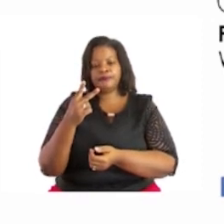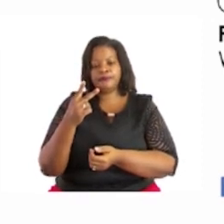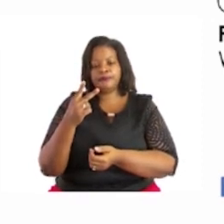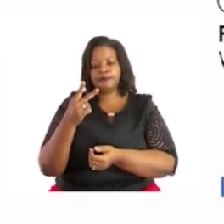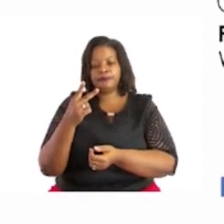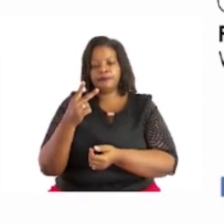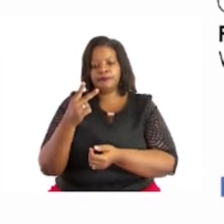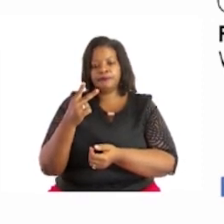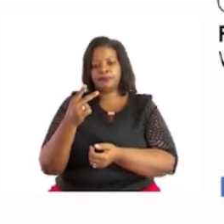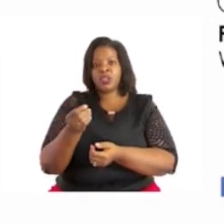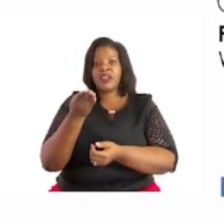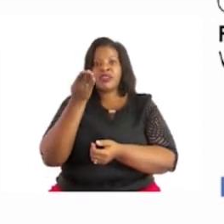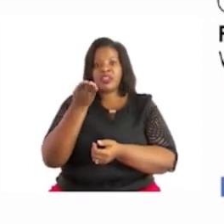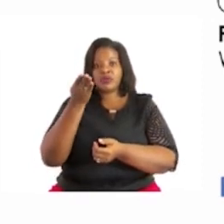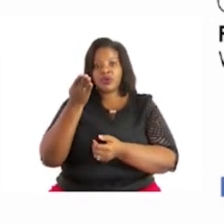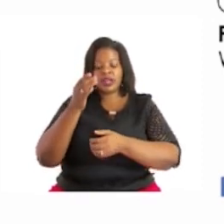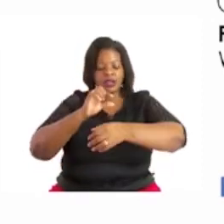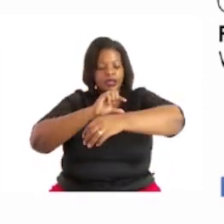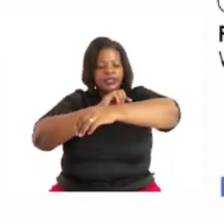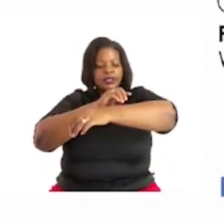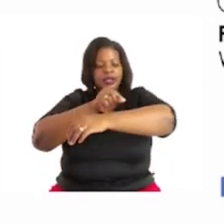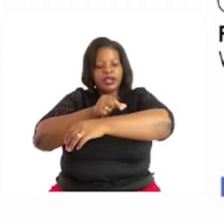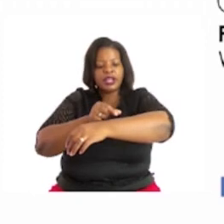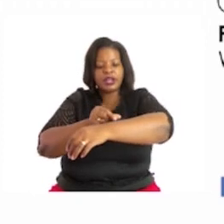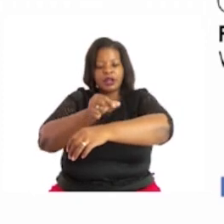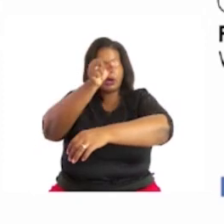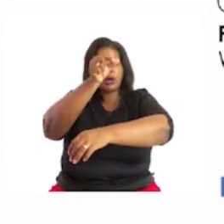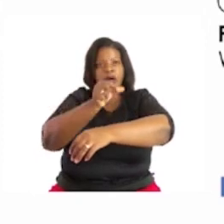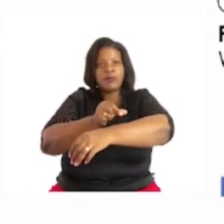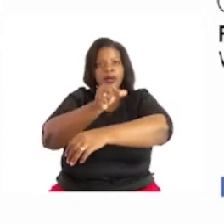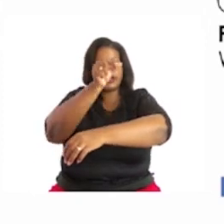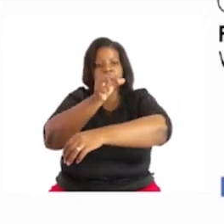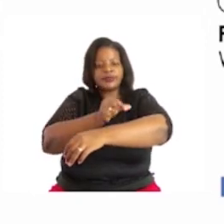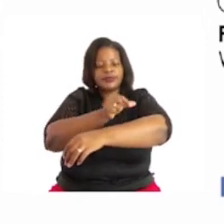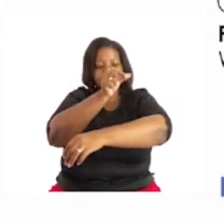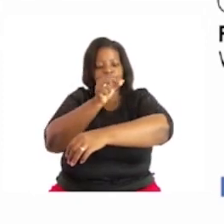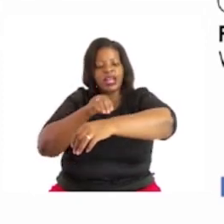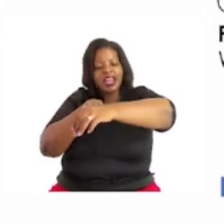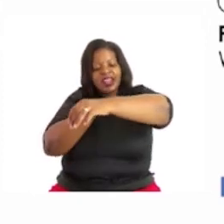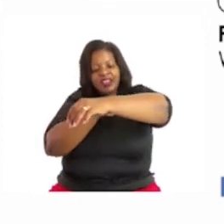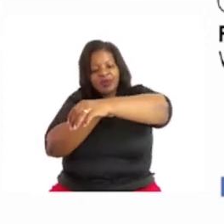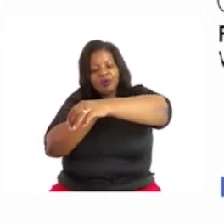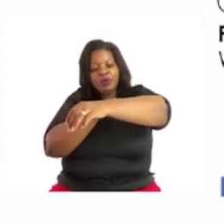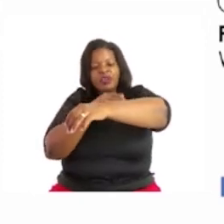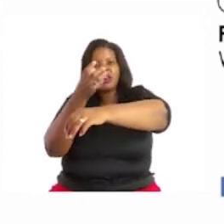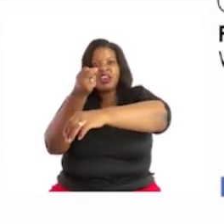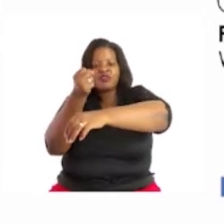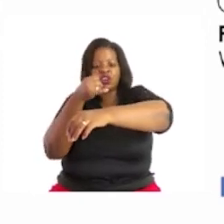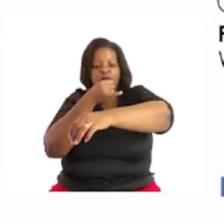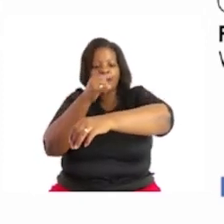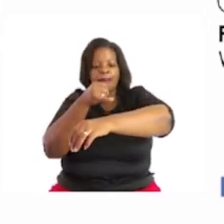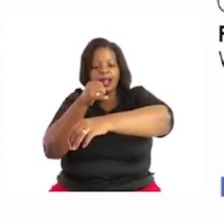that is an abacus, whereby at the bottom there are place